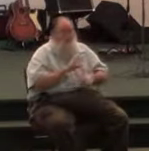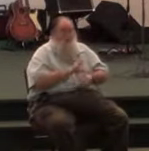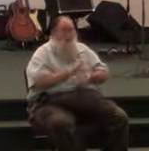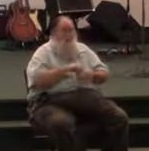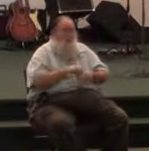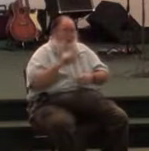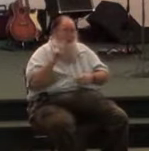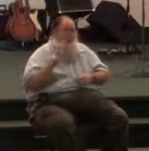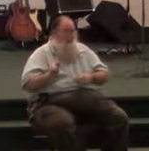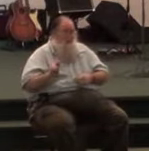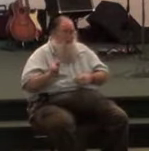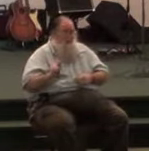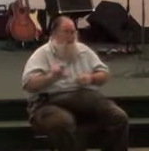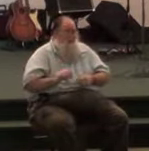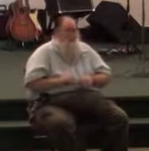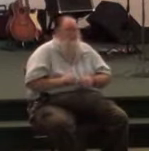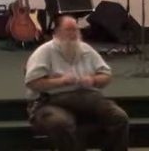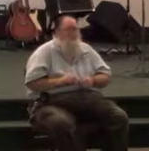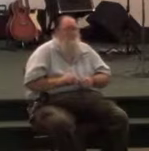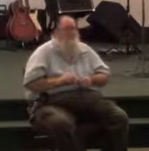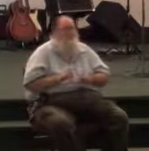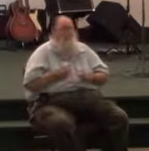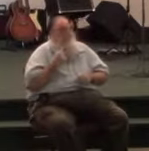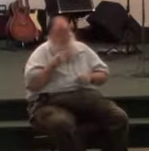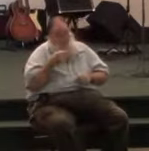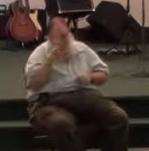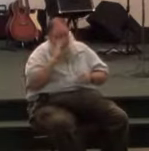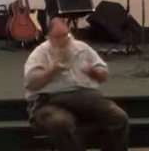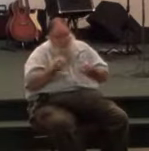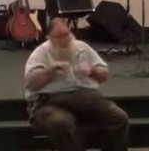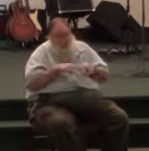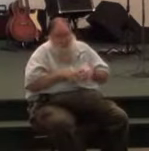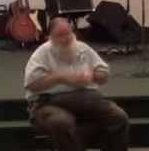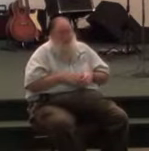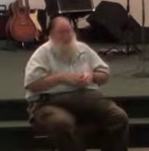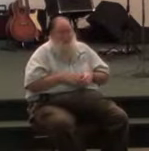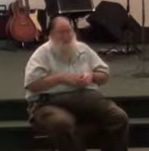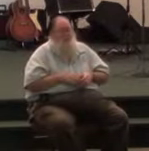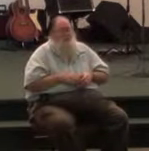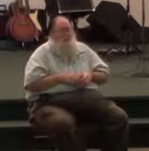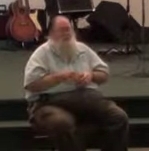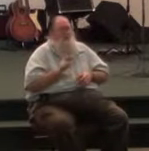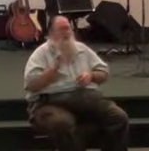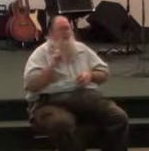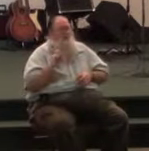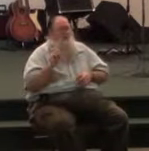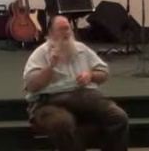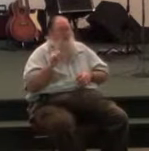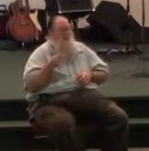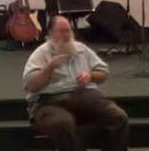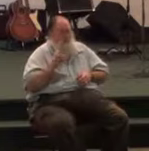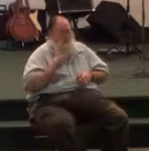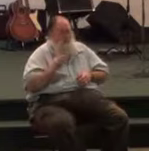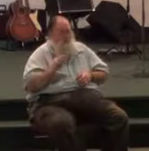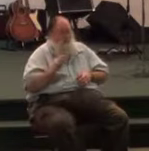There are people that want to kill the work of Jesus. Revenge comes from an unsaved heart.